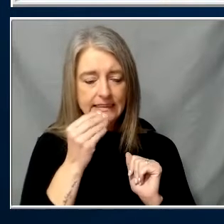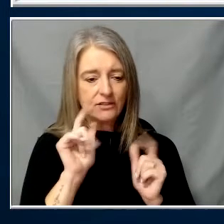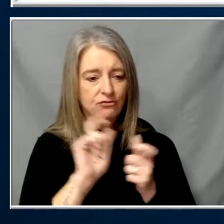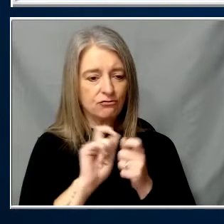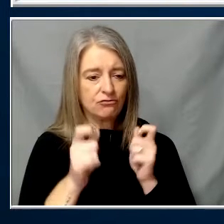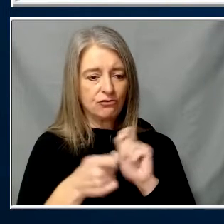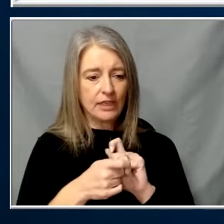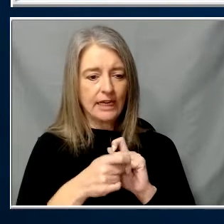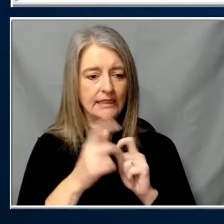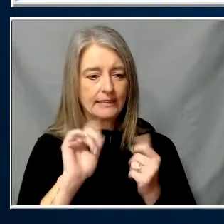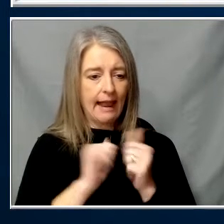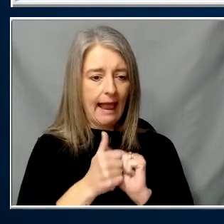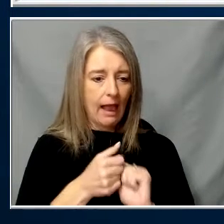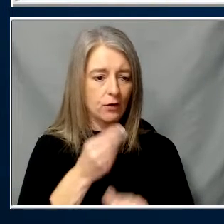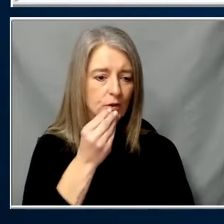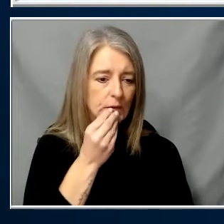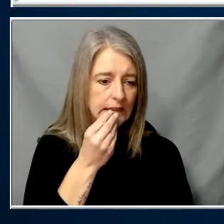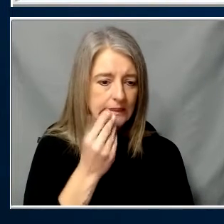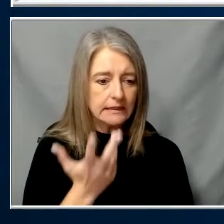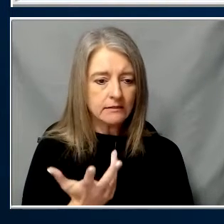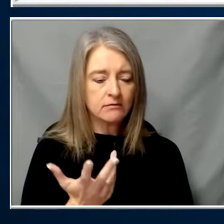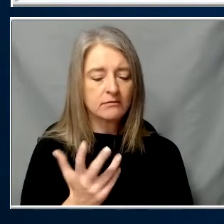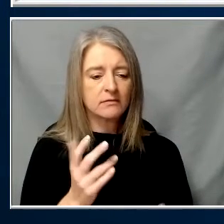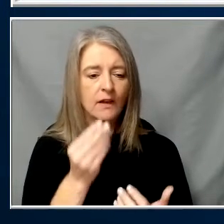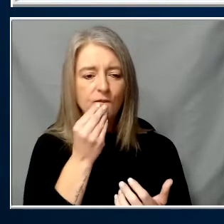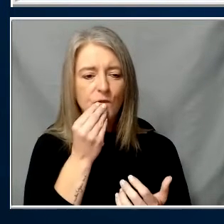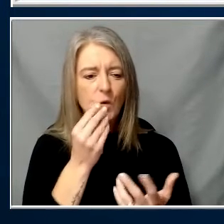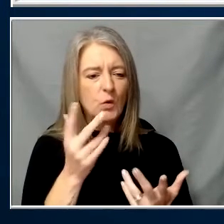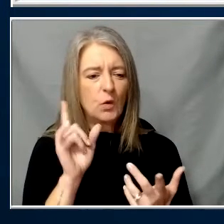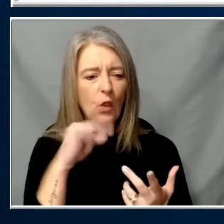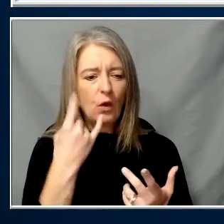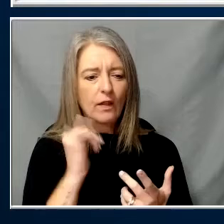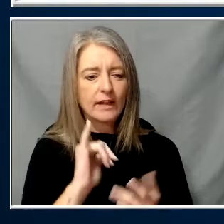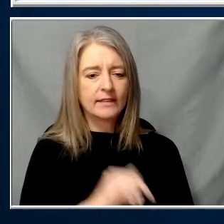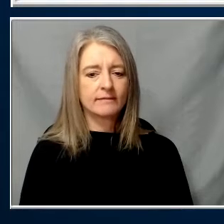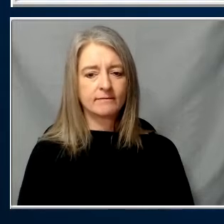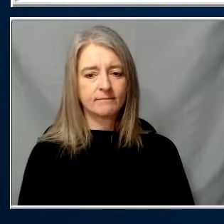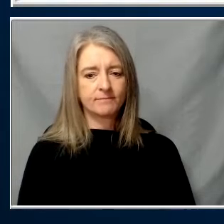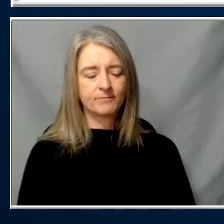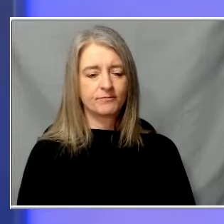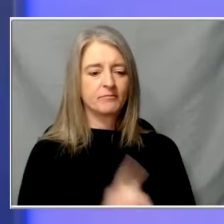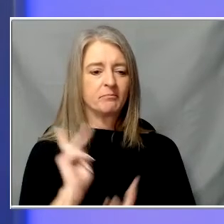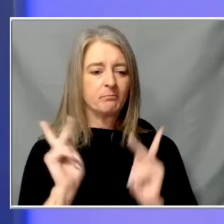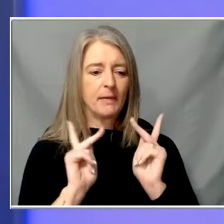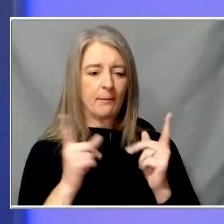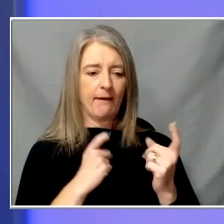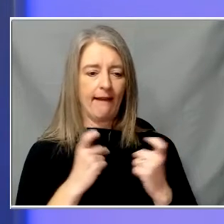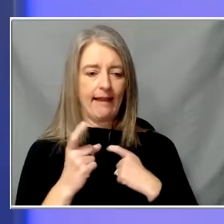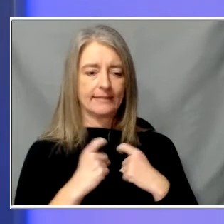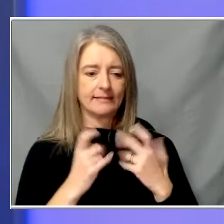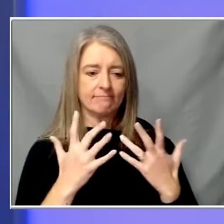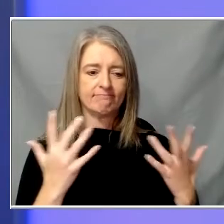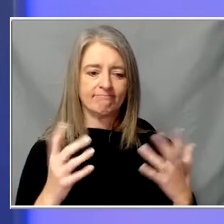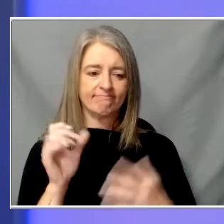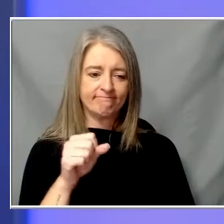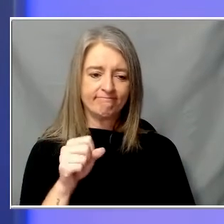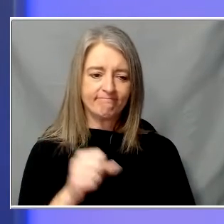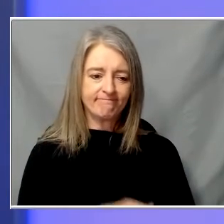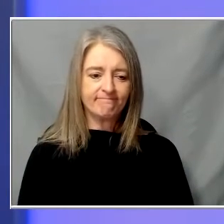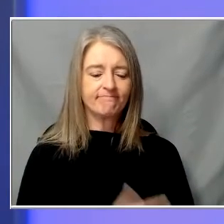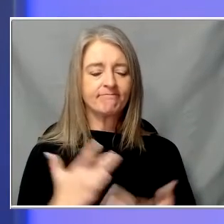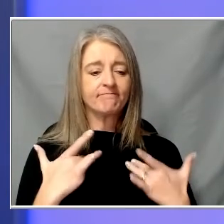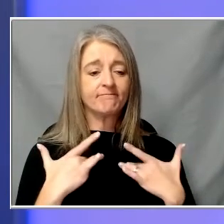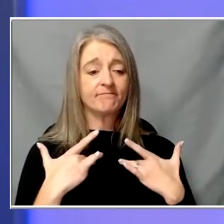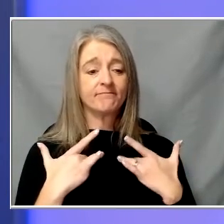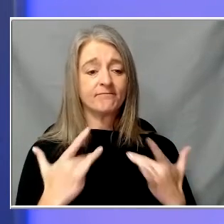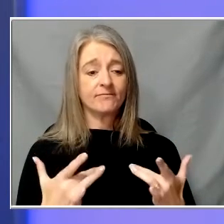your appetite? What's the food situation like for you? Yeah, I get that question quite a bit. And typically when people find